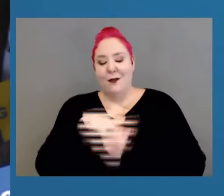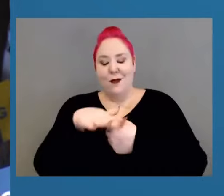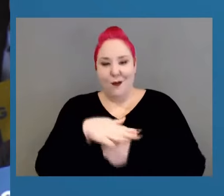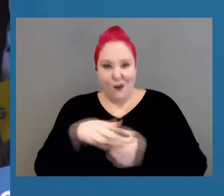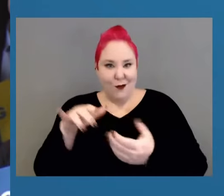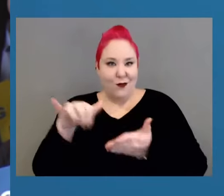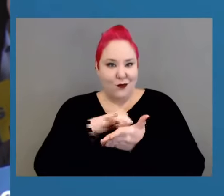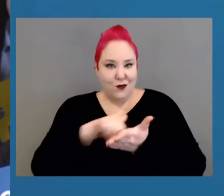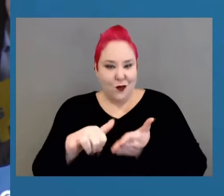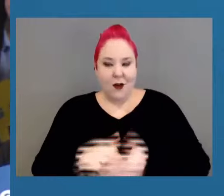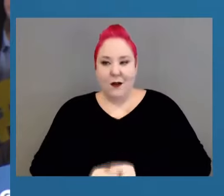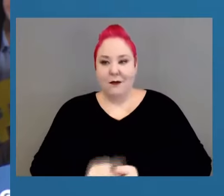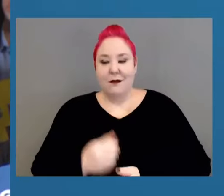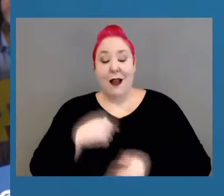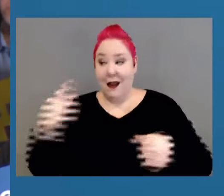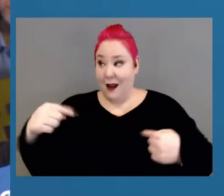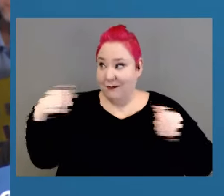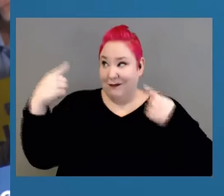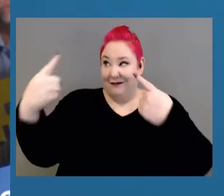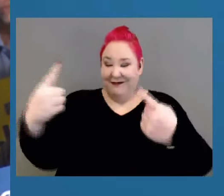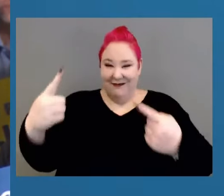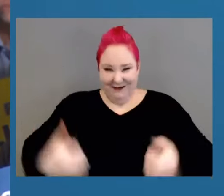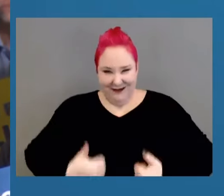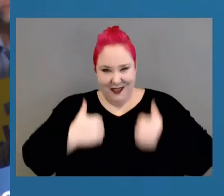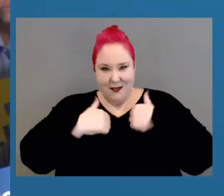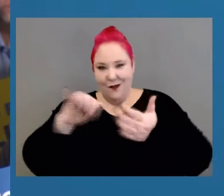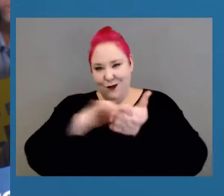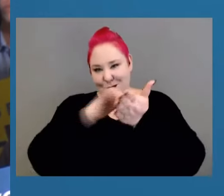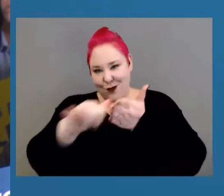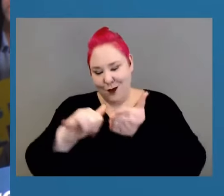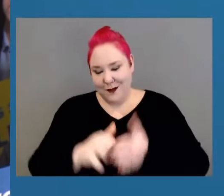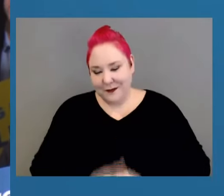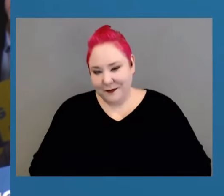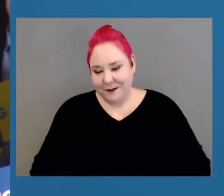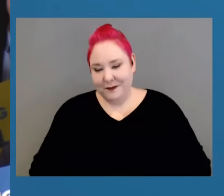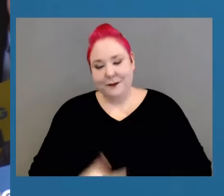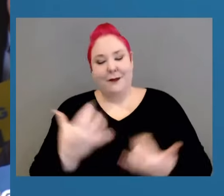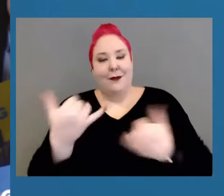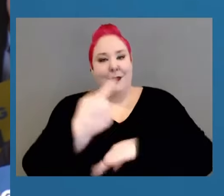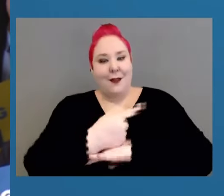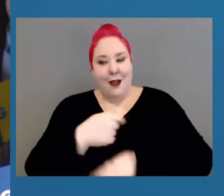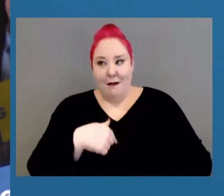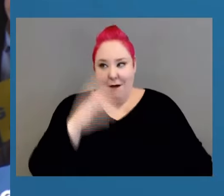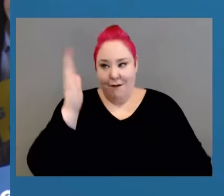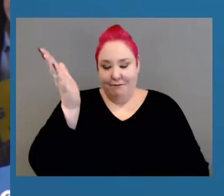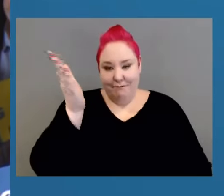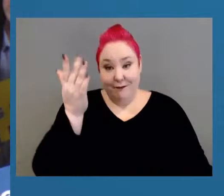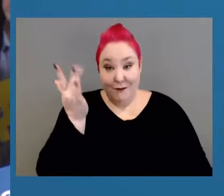a lifelong New Yorker. Today, I'm here to speak to you